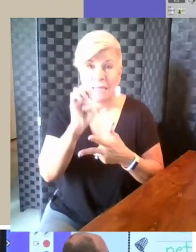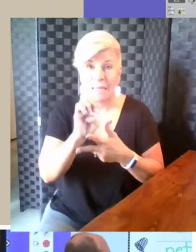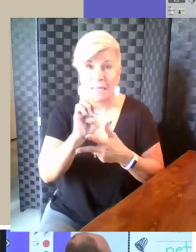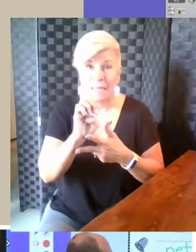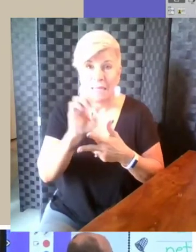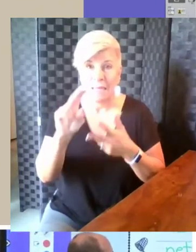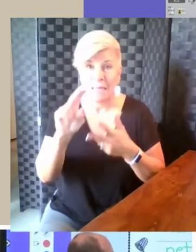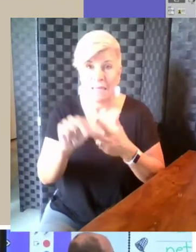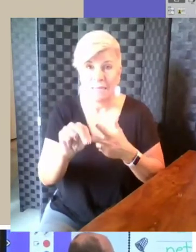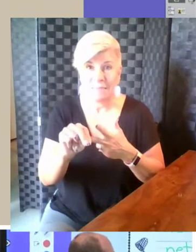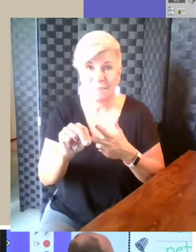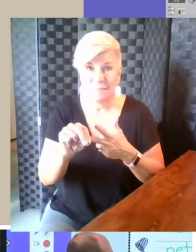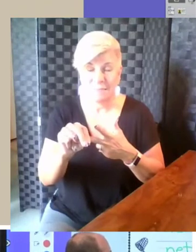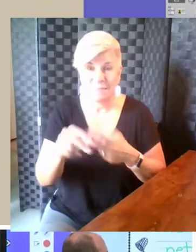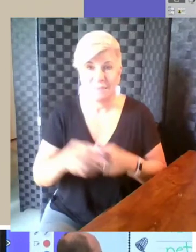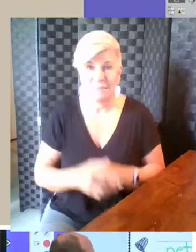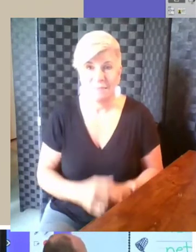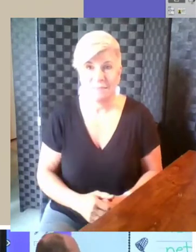Ha-e-n.